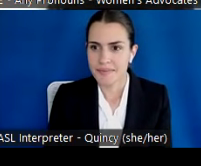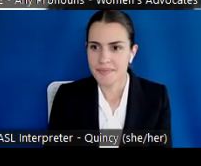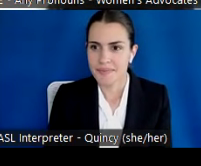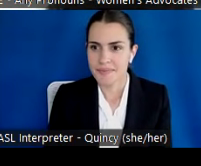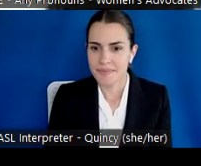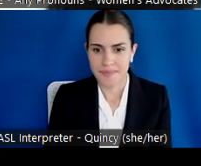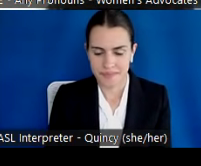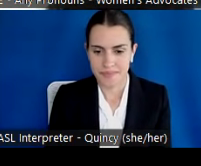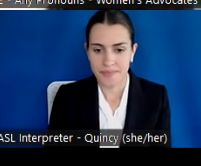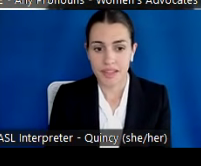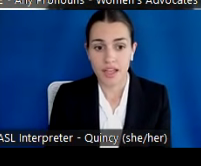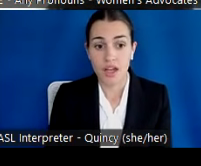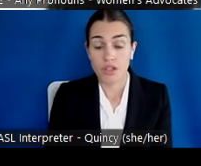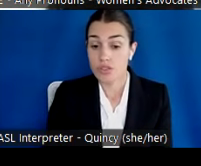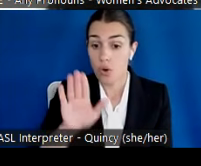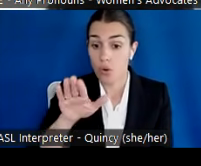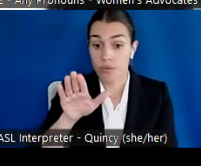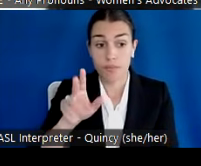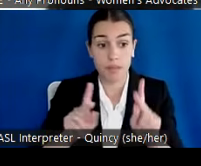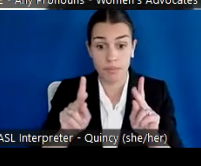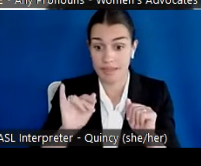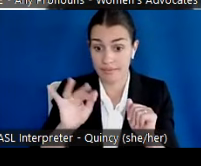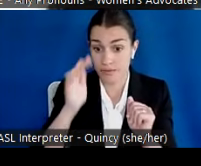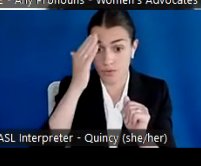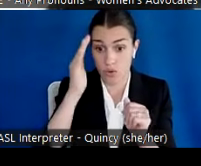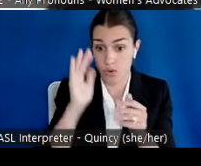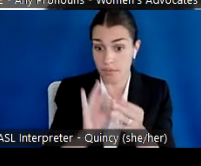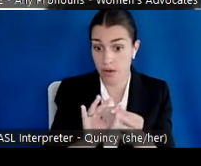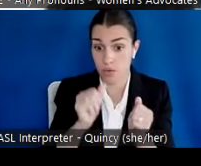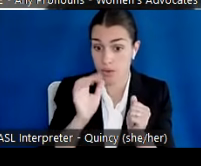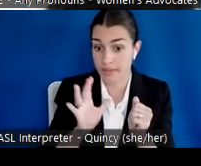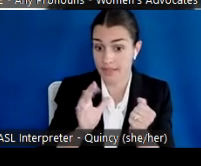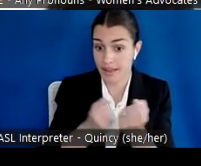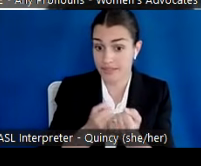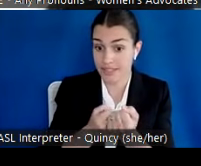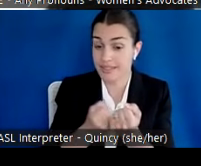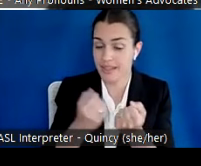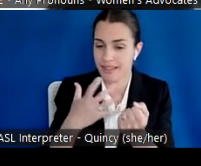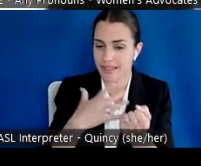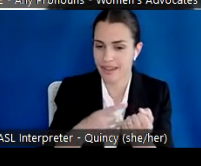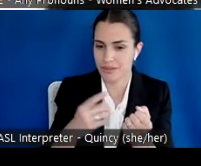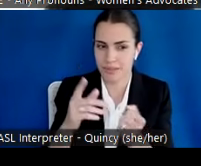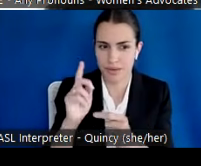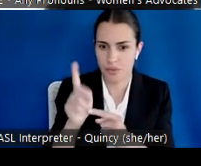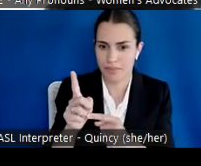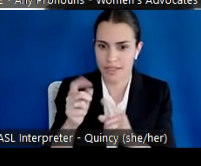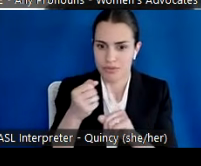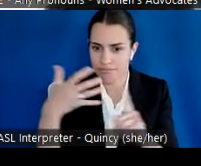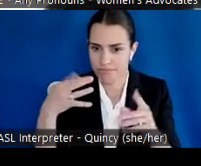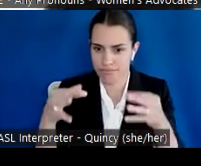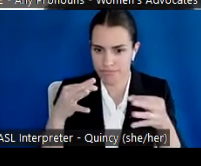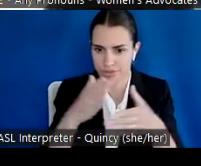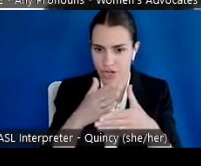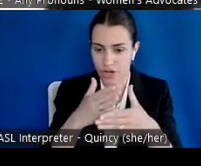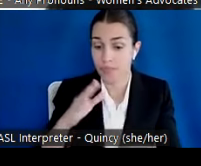So for those of you who may be newer to Women's Advocates, I'd like to spend just a brief moment sharing more about us. Women's Advocates is